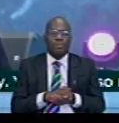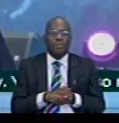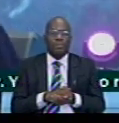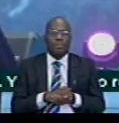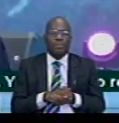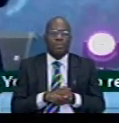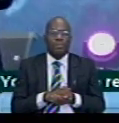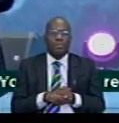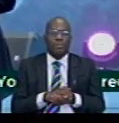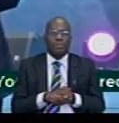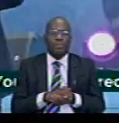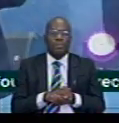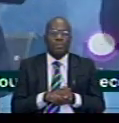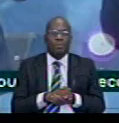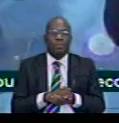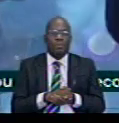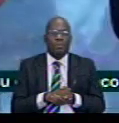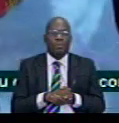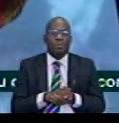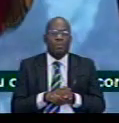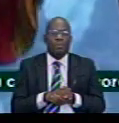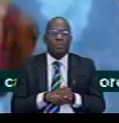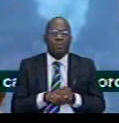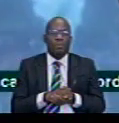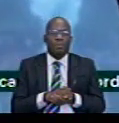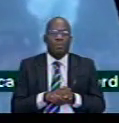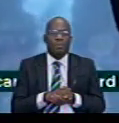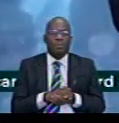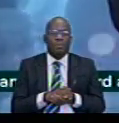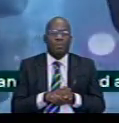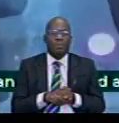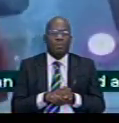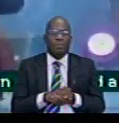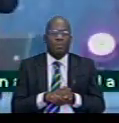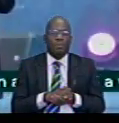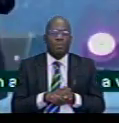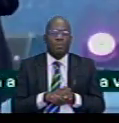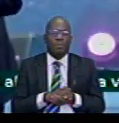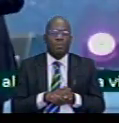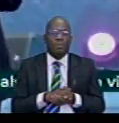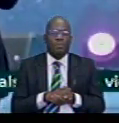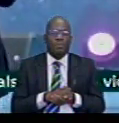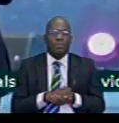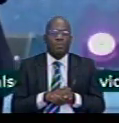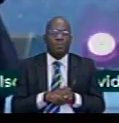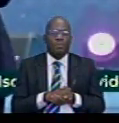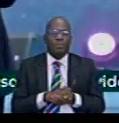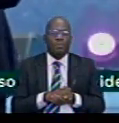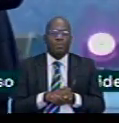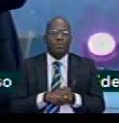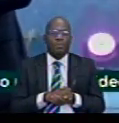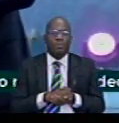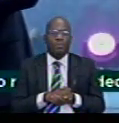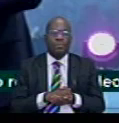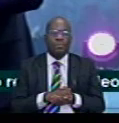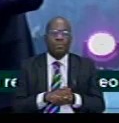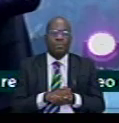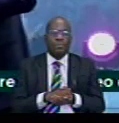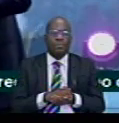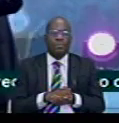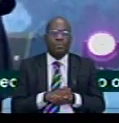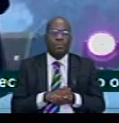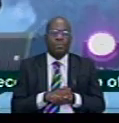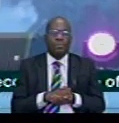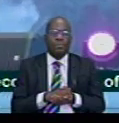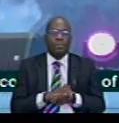été débloquée, « Gloire à Dieu ». Et depuis hier jusqu'à maintenant, elle est contente, elle se réjouit énormément.